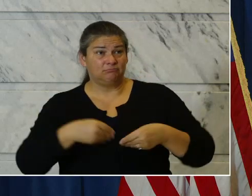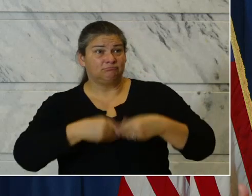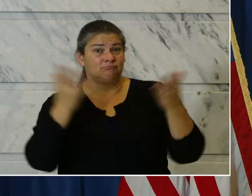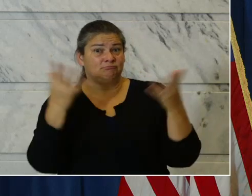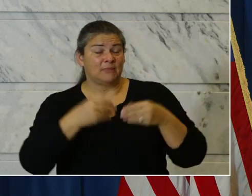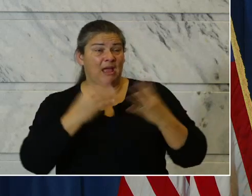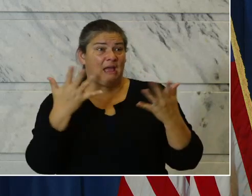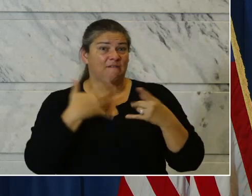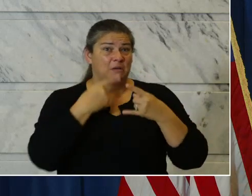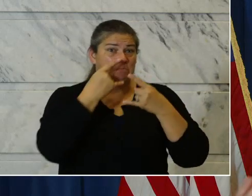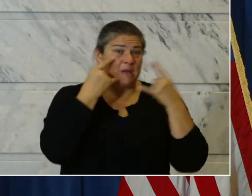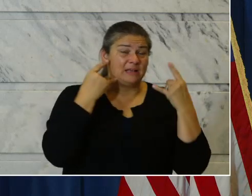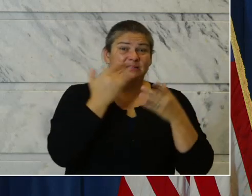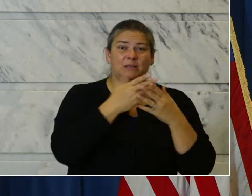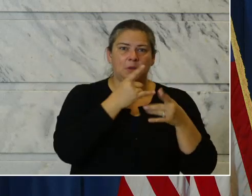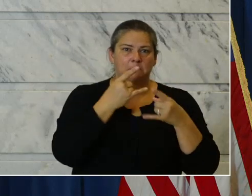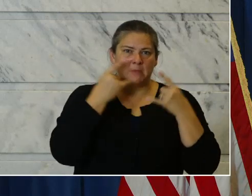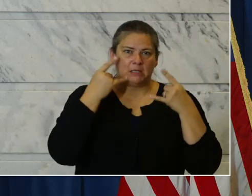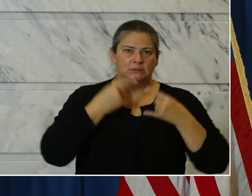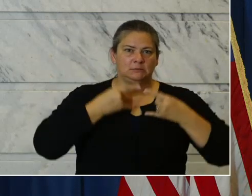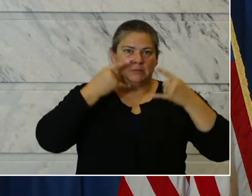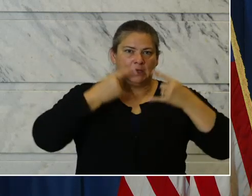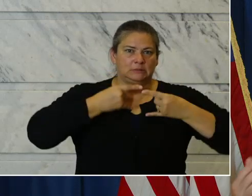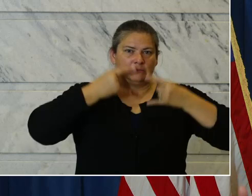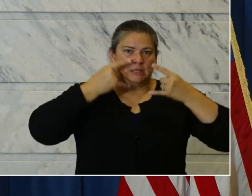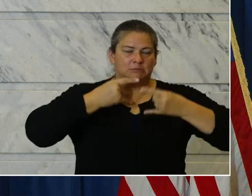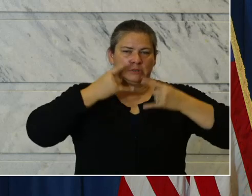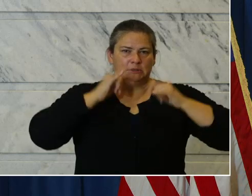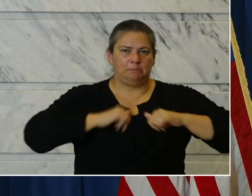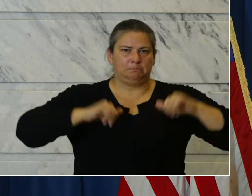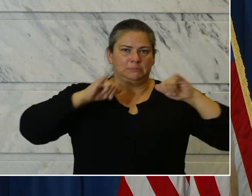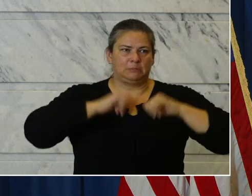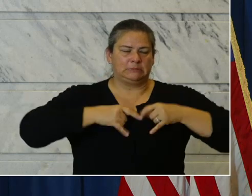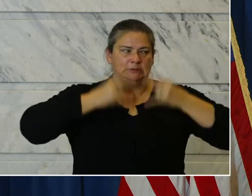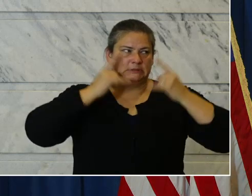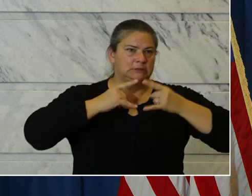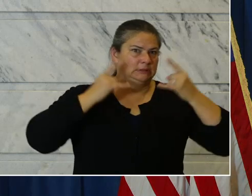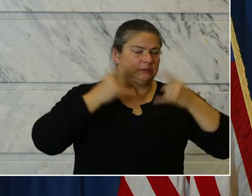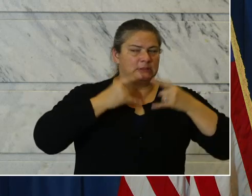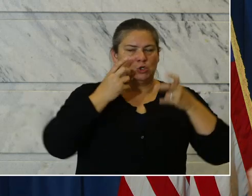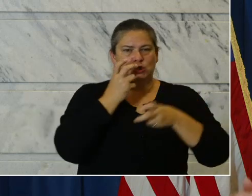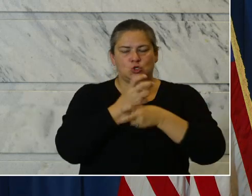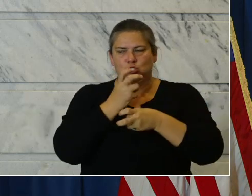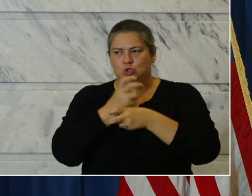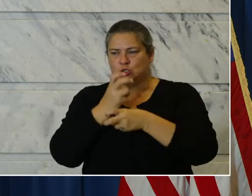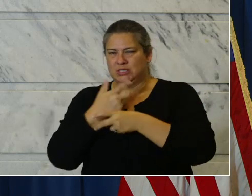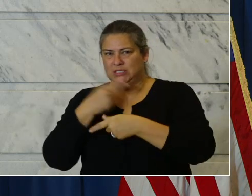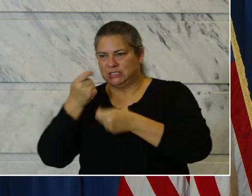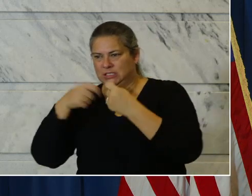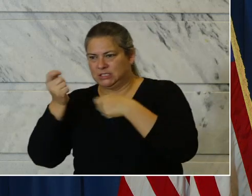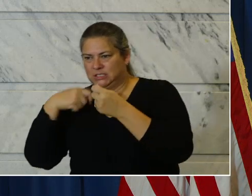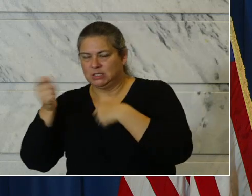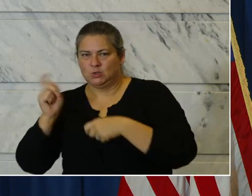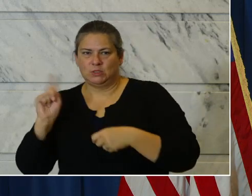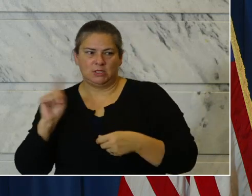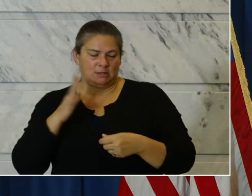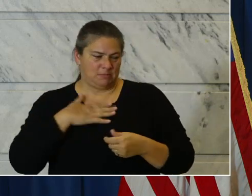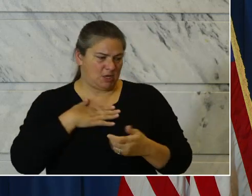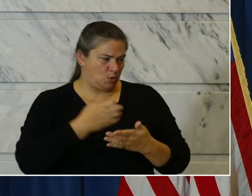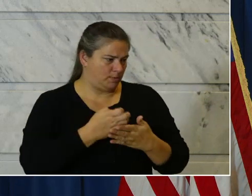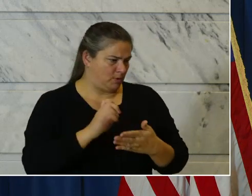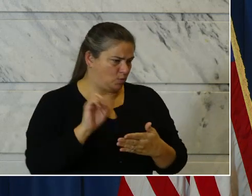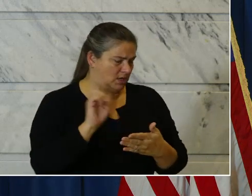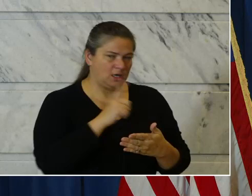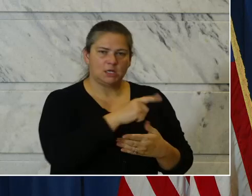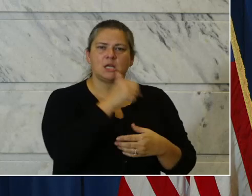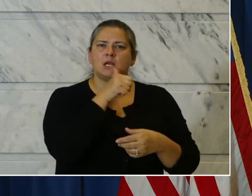to wear the same mask day after day after day, who have difficult time getting the frequency of the chains out of their equipment like they